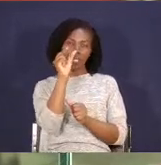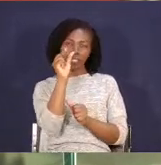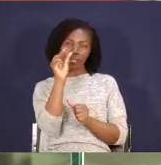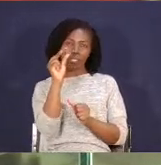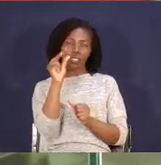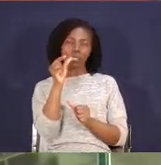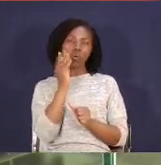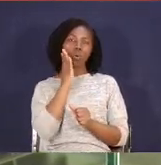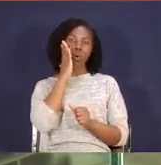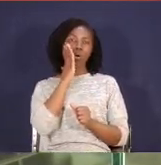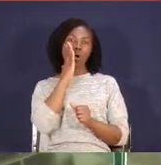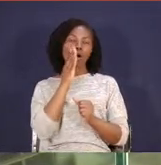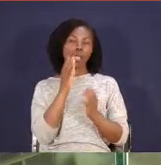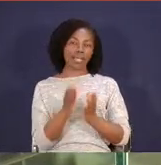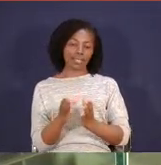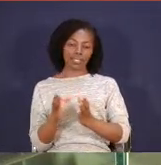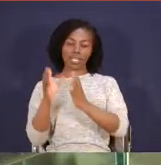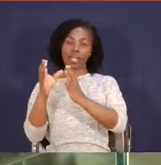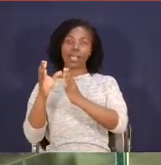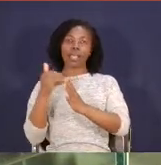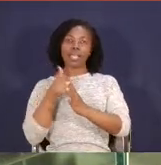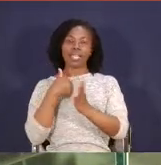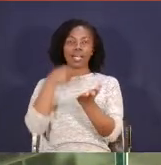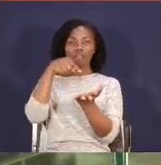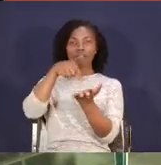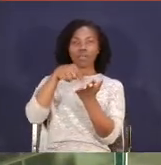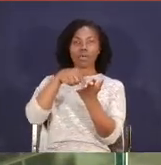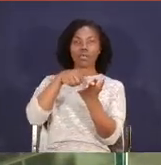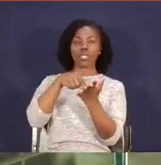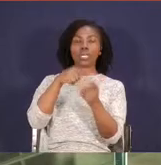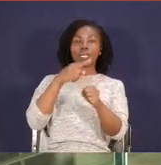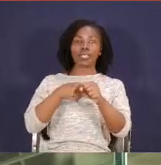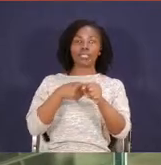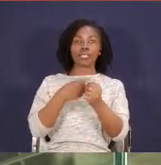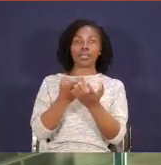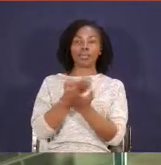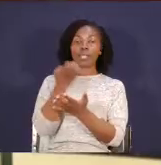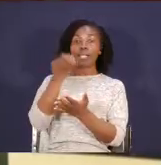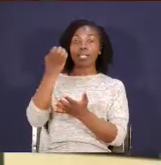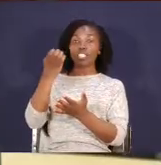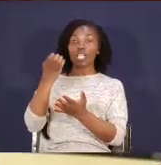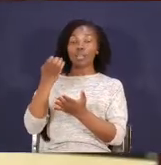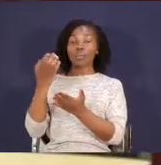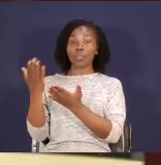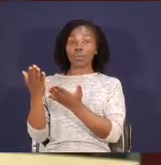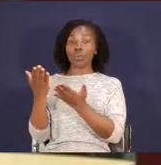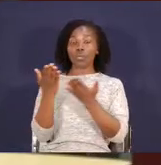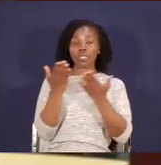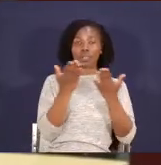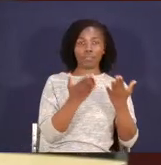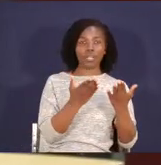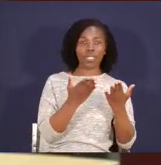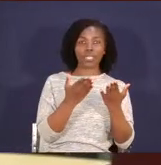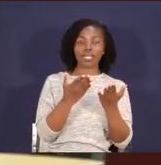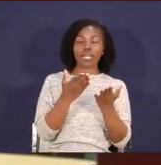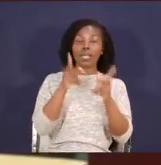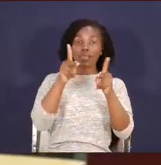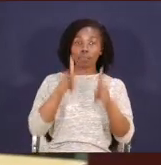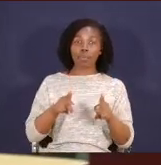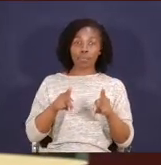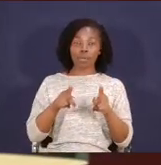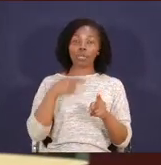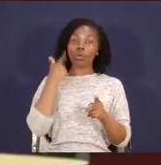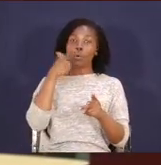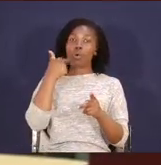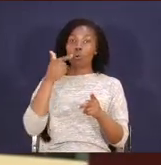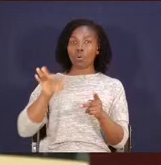to the creditors. And by the time Elisha comes to them, they owe so much. And the creditors have come.